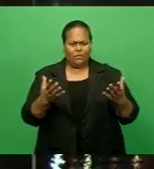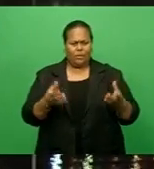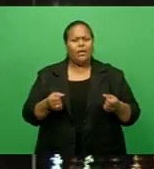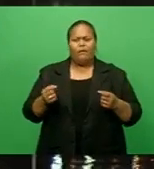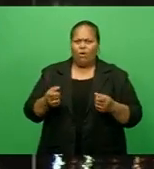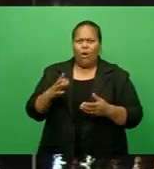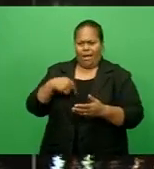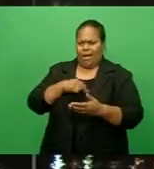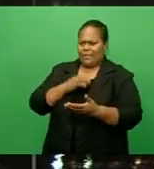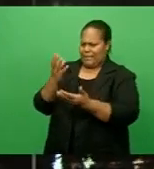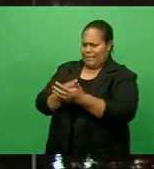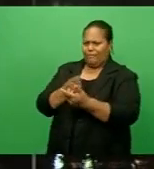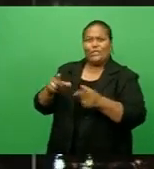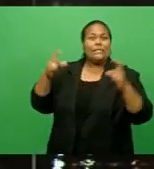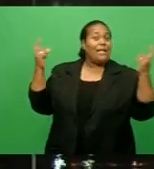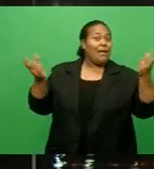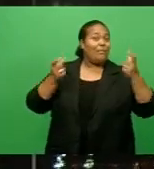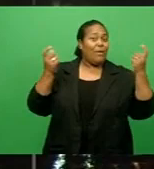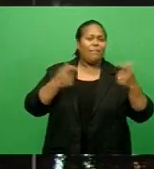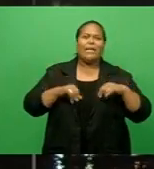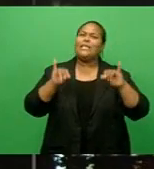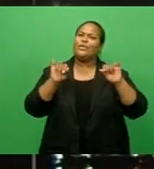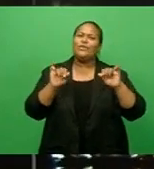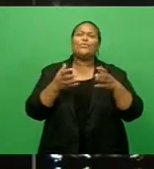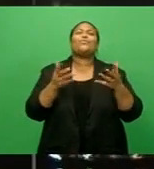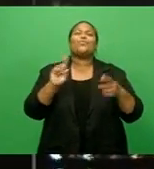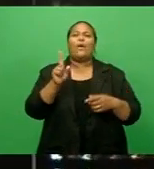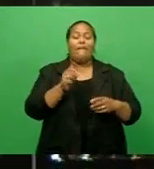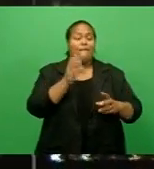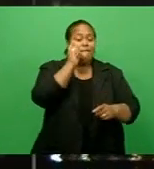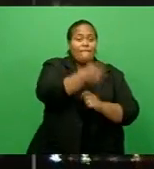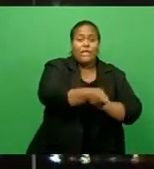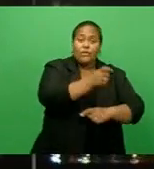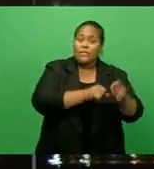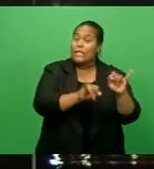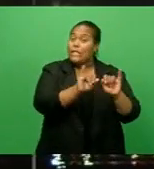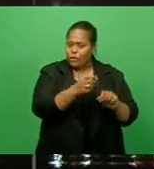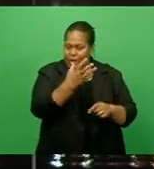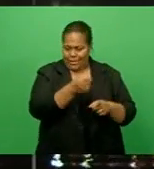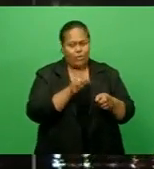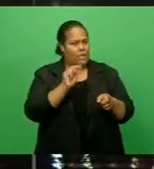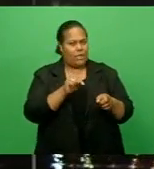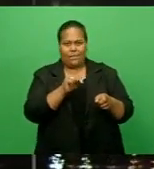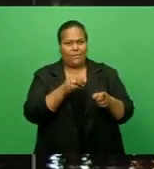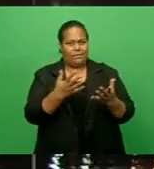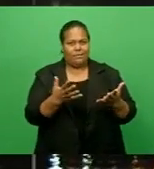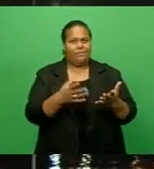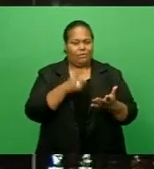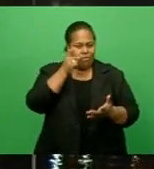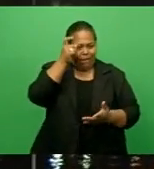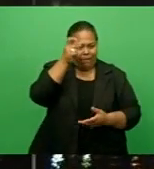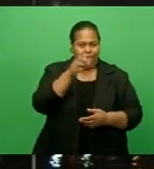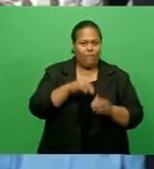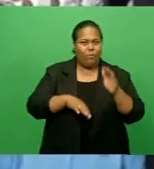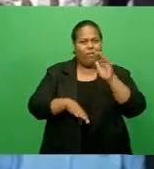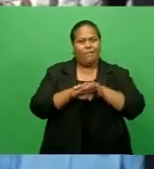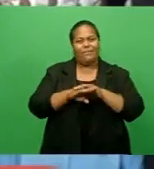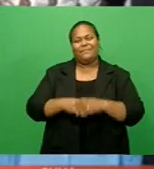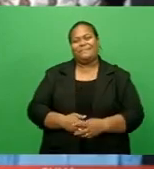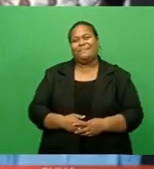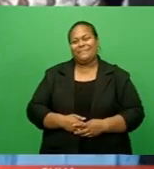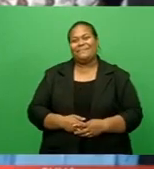is celebrated, issues within the fishing industry should also be highlighted. Vinina Rakautonga has more.